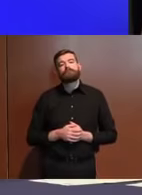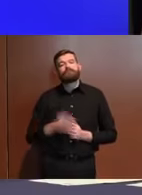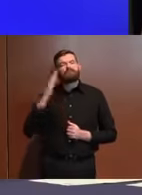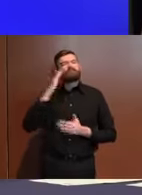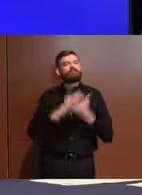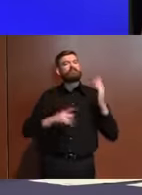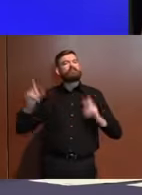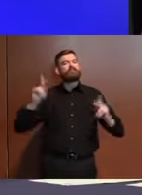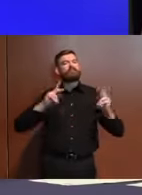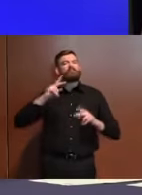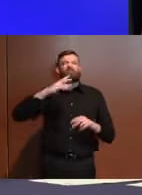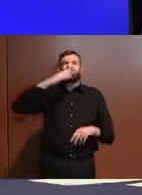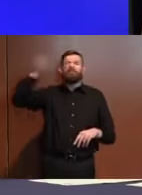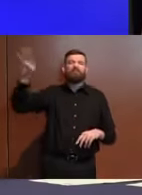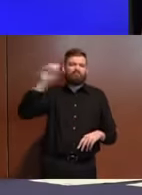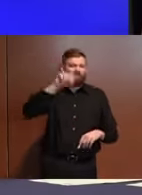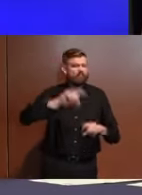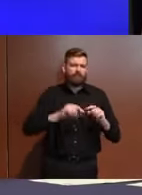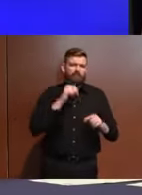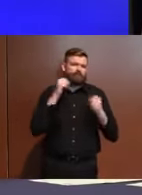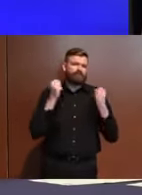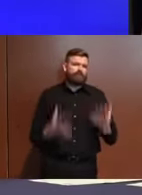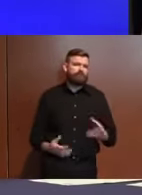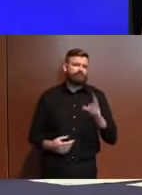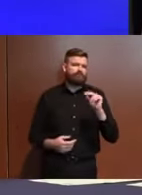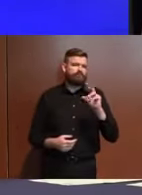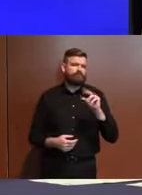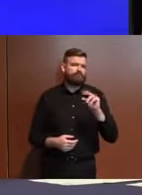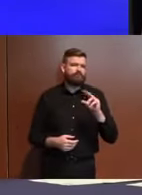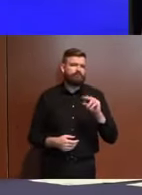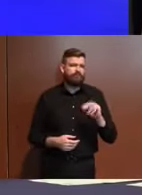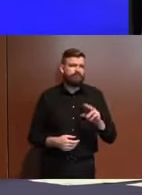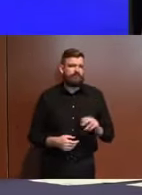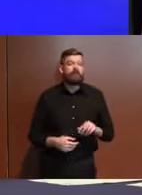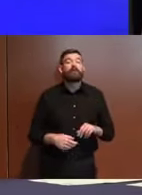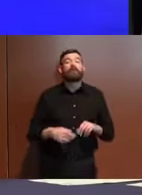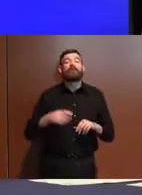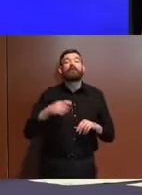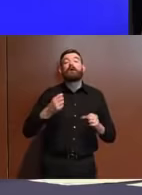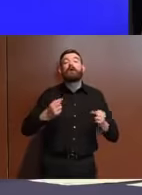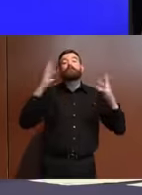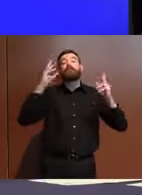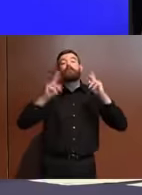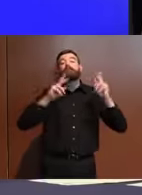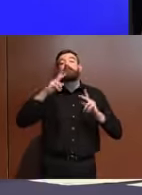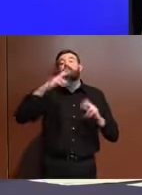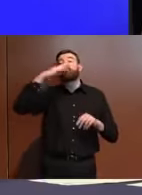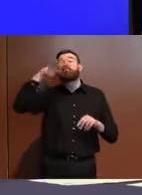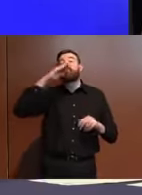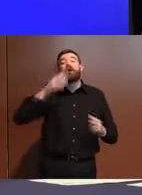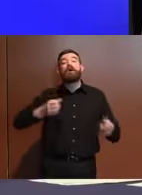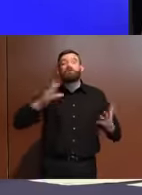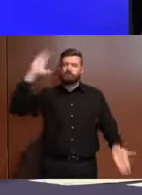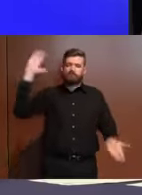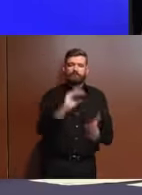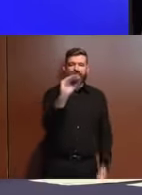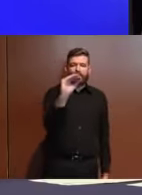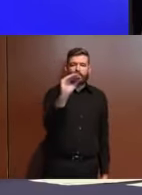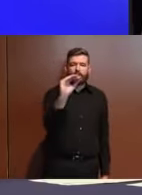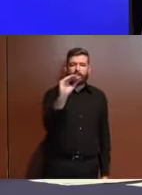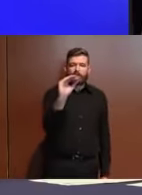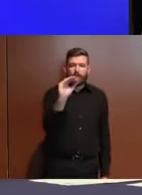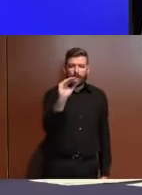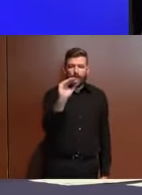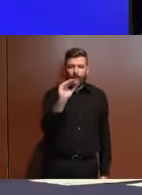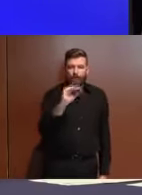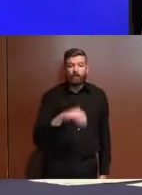them. And that number has to go to 0. And we will be, and Pat has been explicit about this, as was the Attorney General earlier this week,